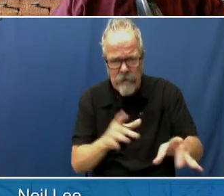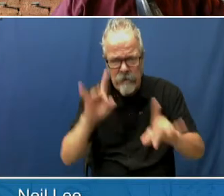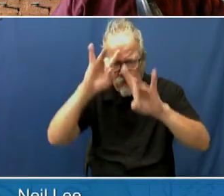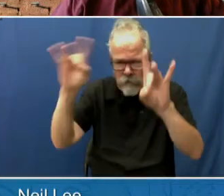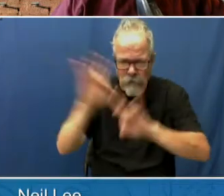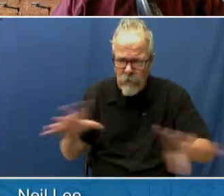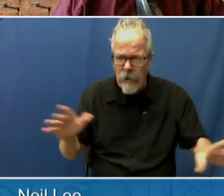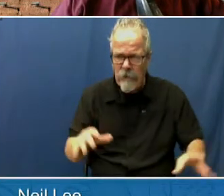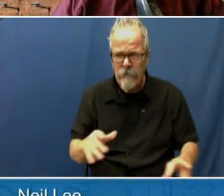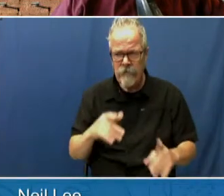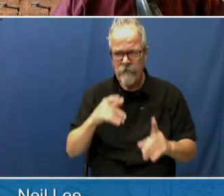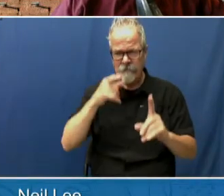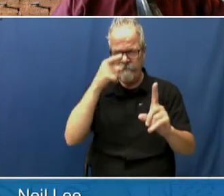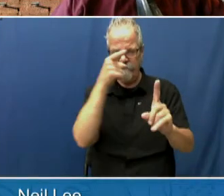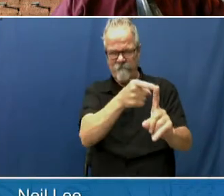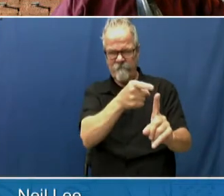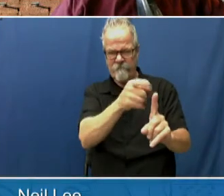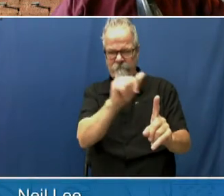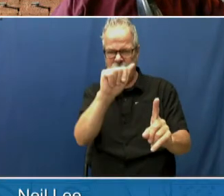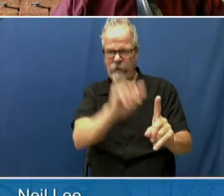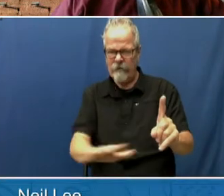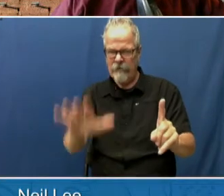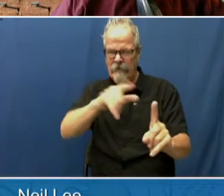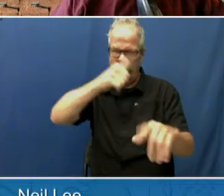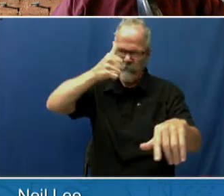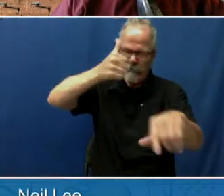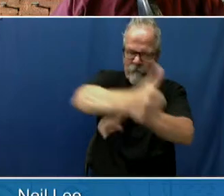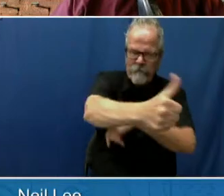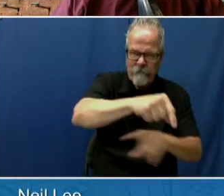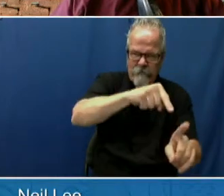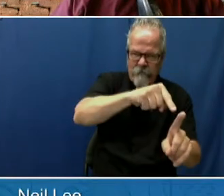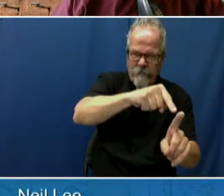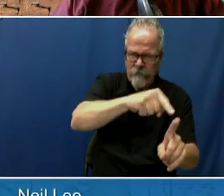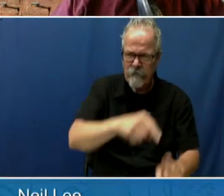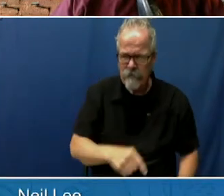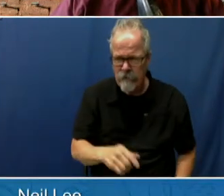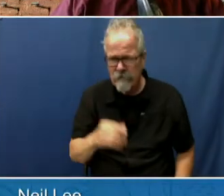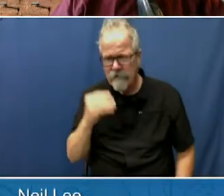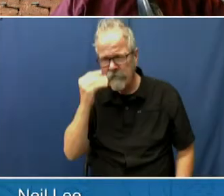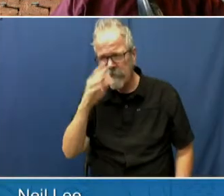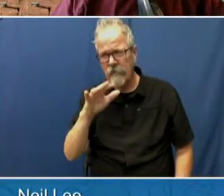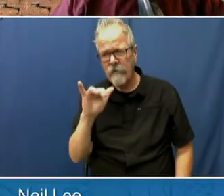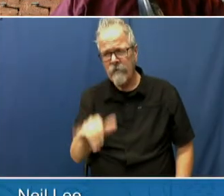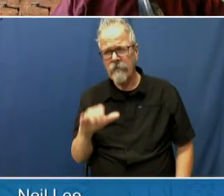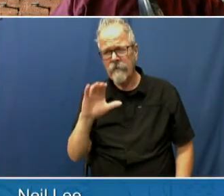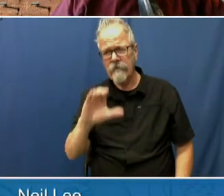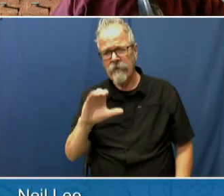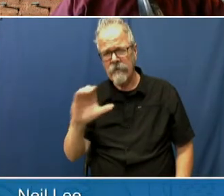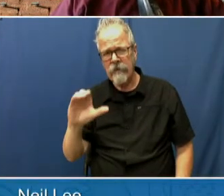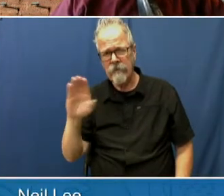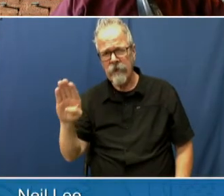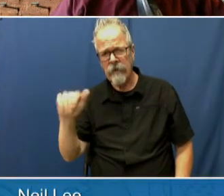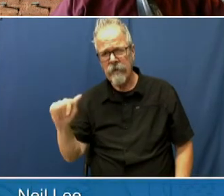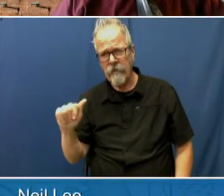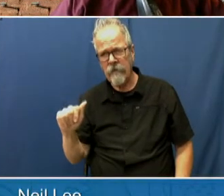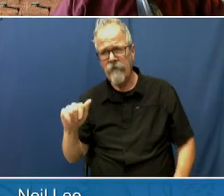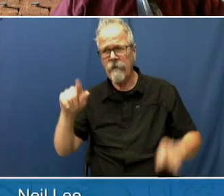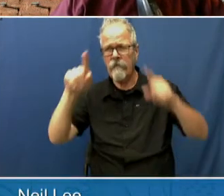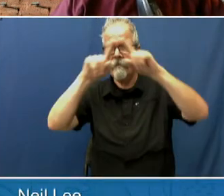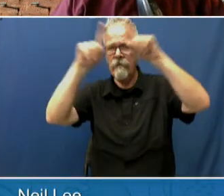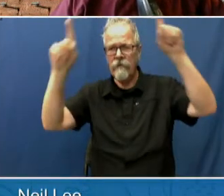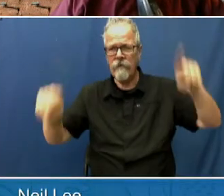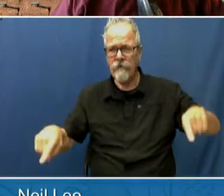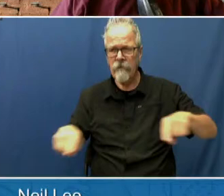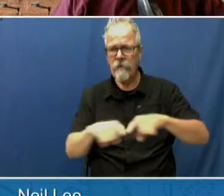an idea was brought forth to utilize the CCBA's unused billboard in the center of Old Town Chinatown